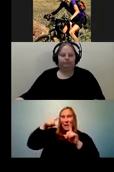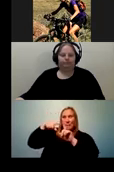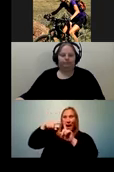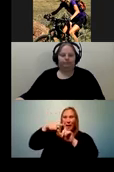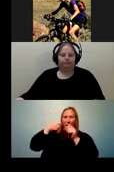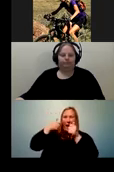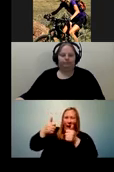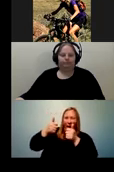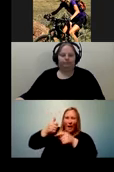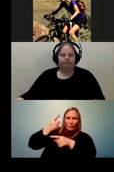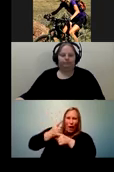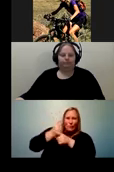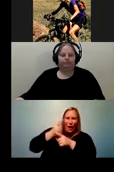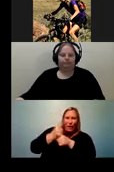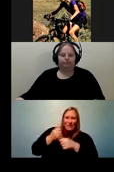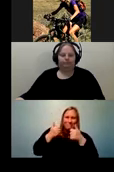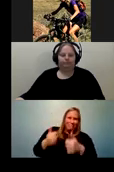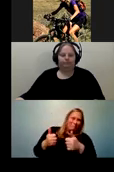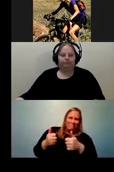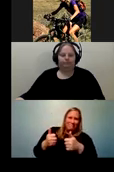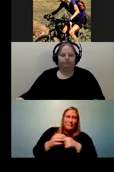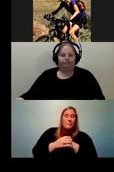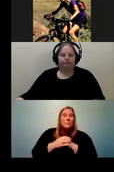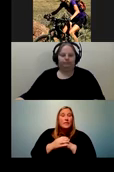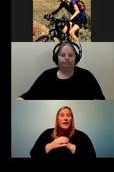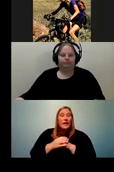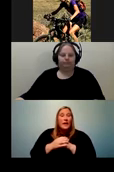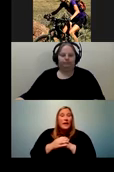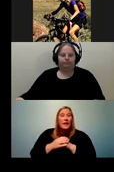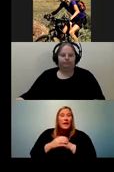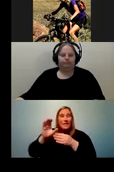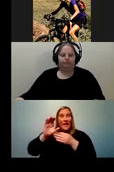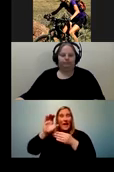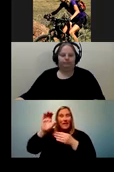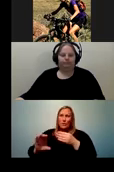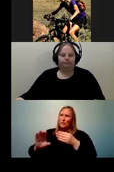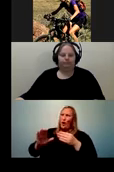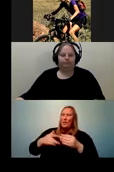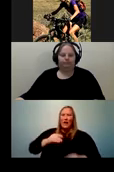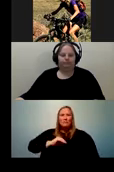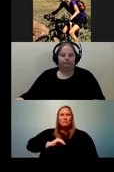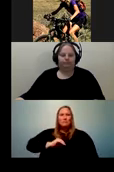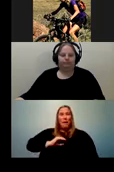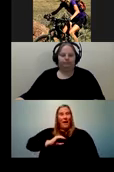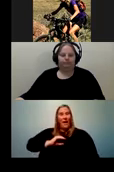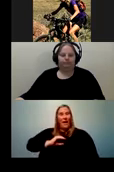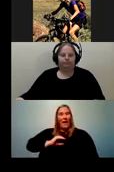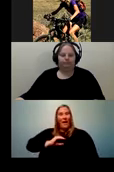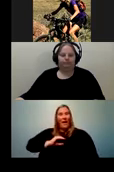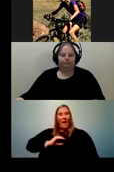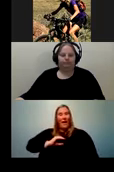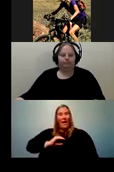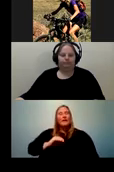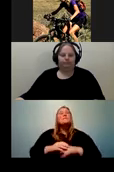correct. And that conclusion advances our self-interest. So what I mean by that is if